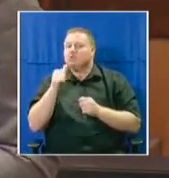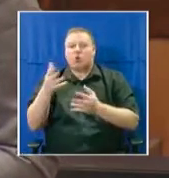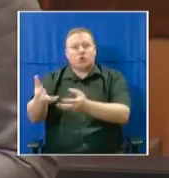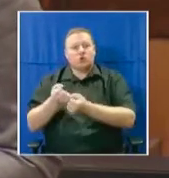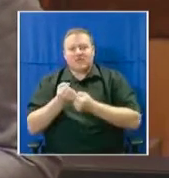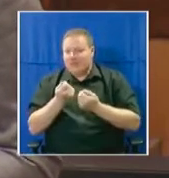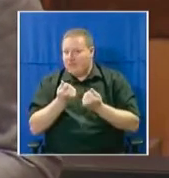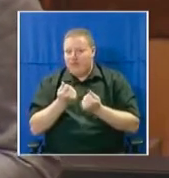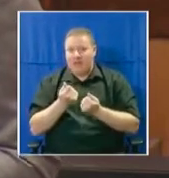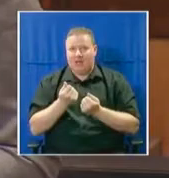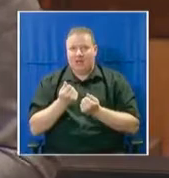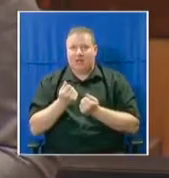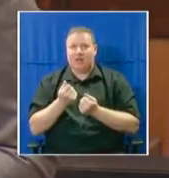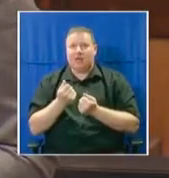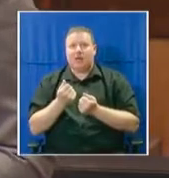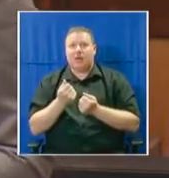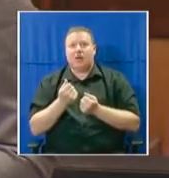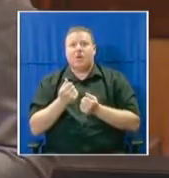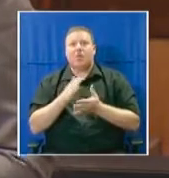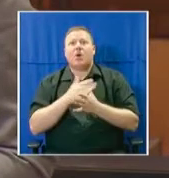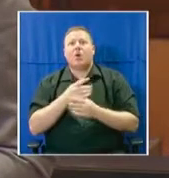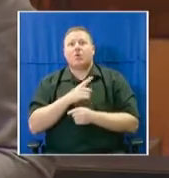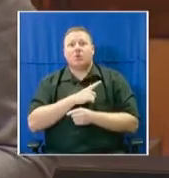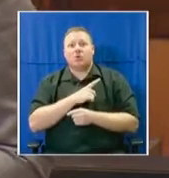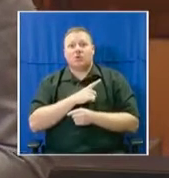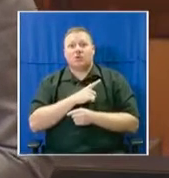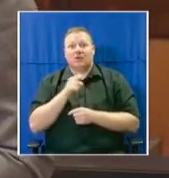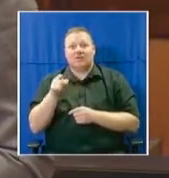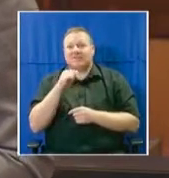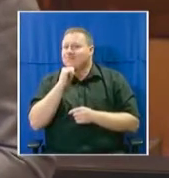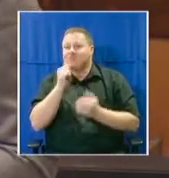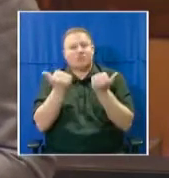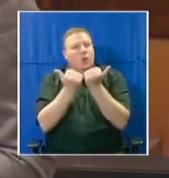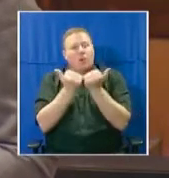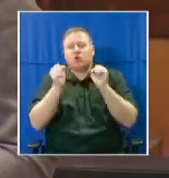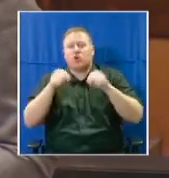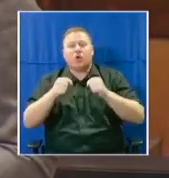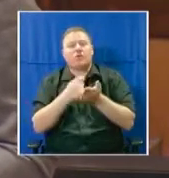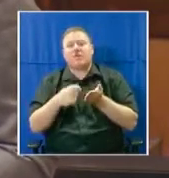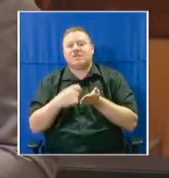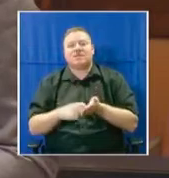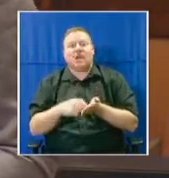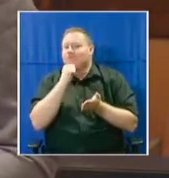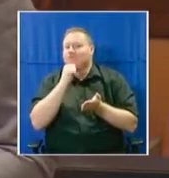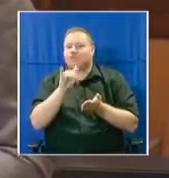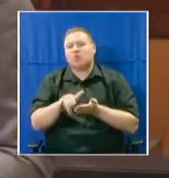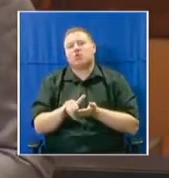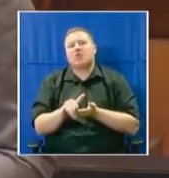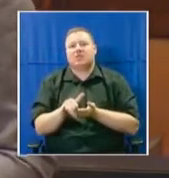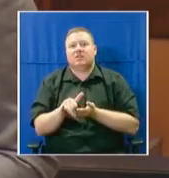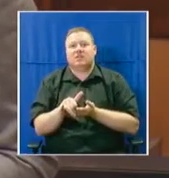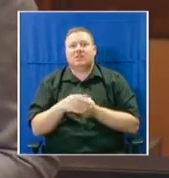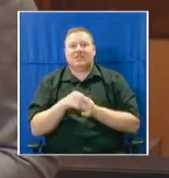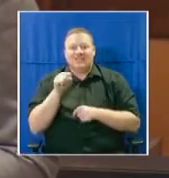instance, precisely because some of them have not signed any bursary agreement with the NSFAS, because ultimately that's